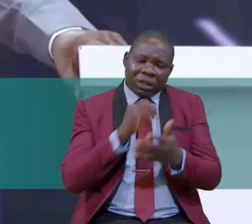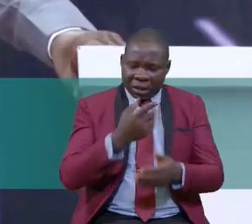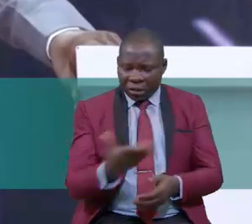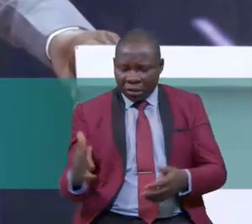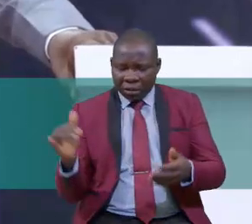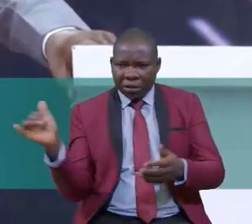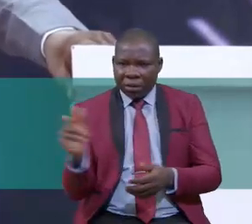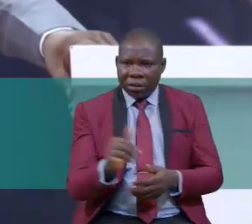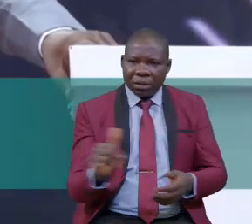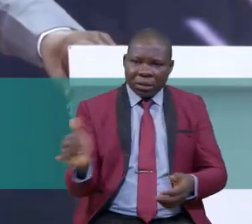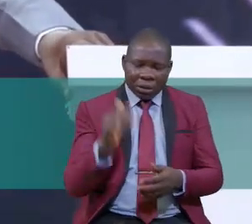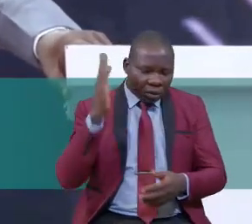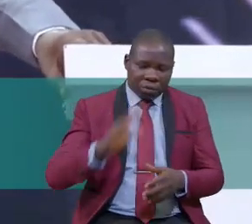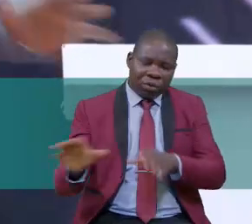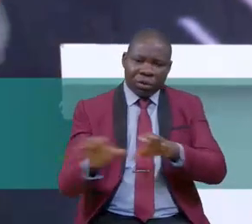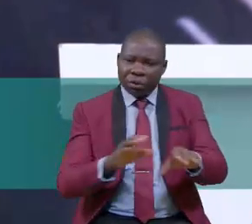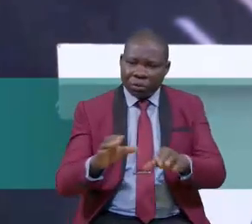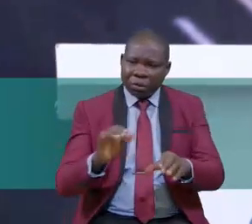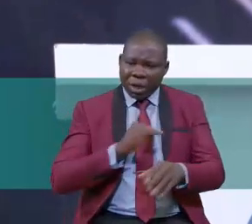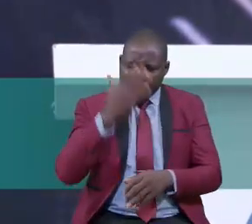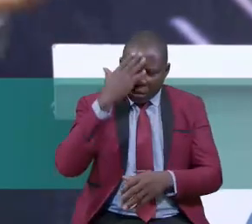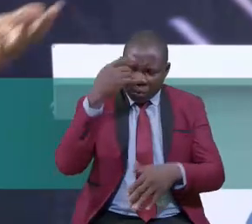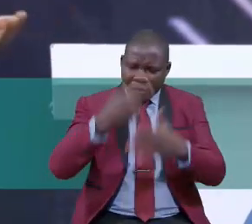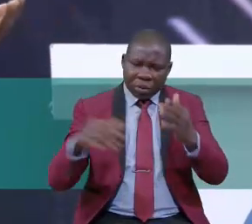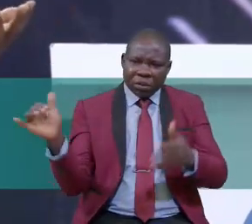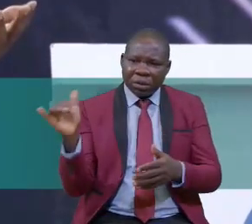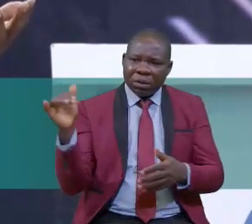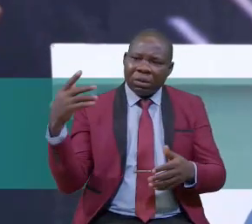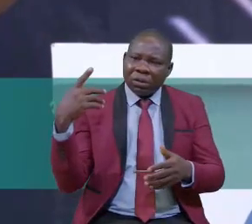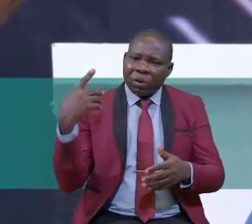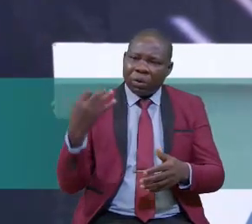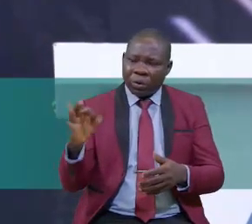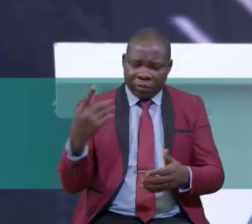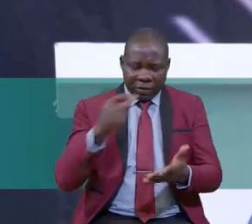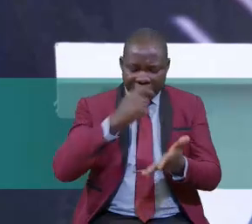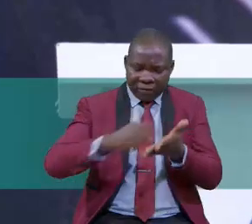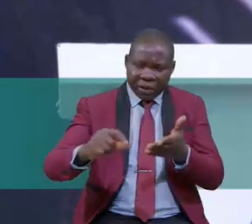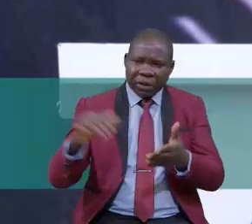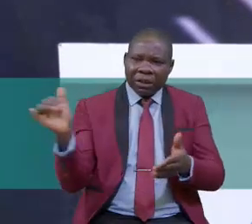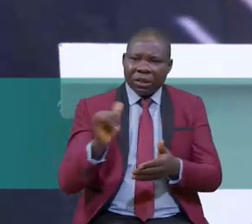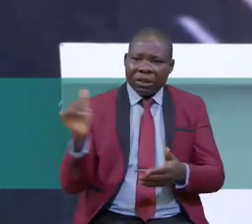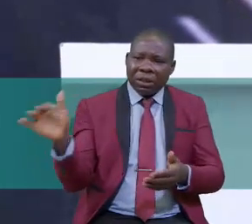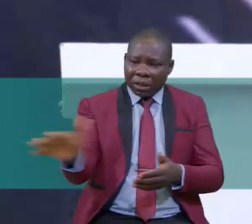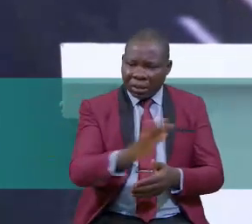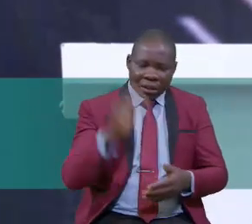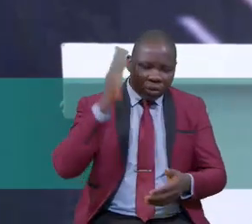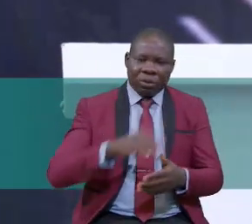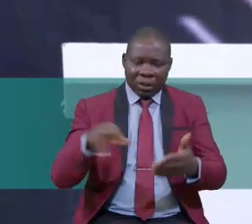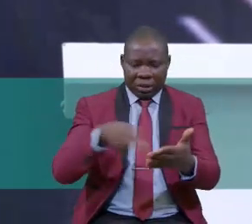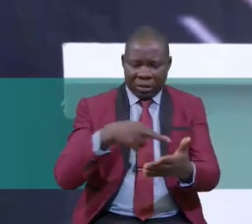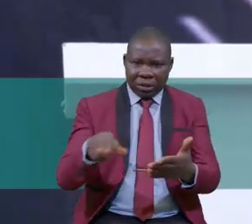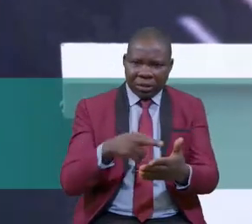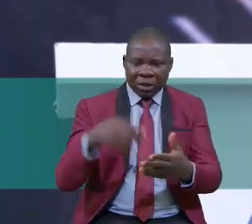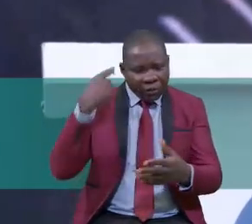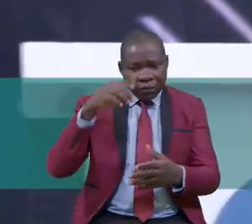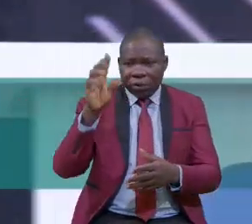say. I know how they're going to conclude, because I've had them for 6 months. And there's no more